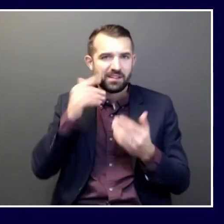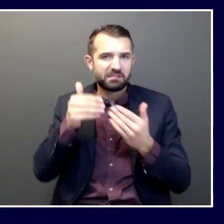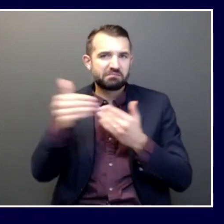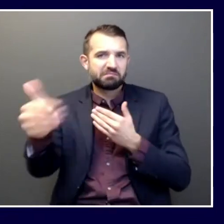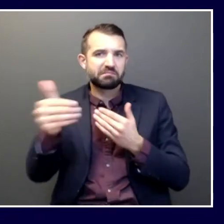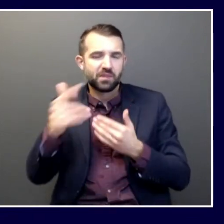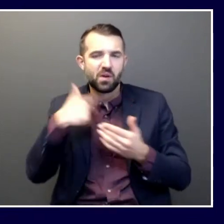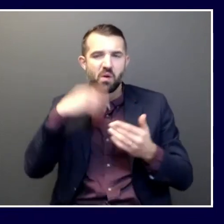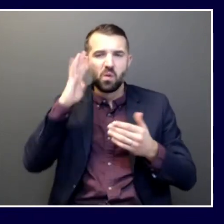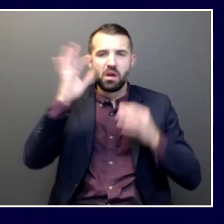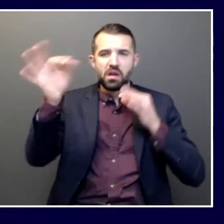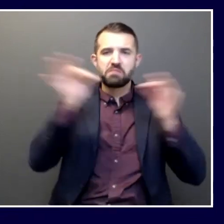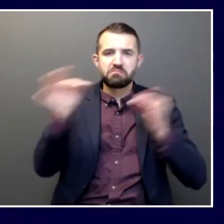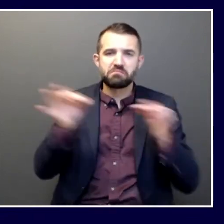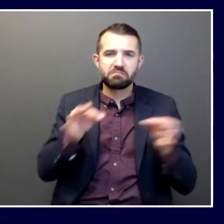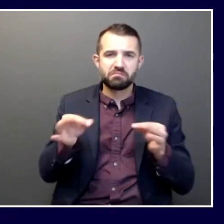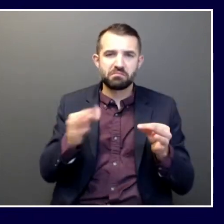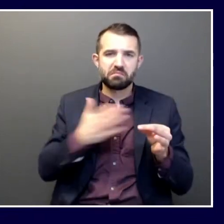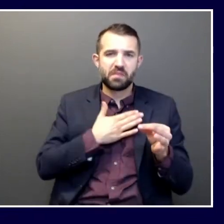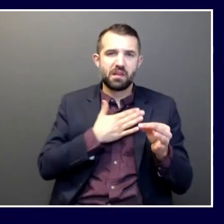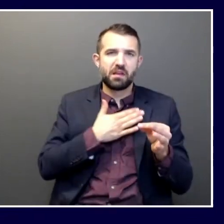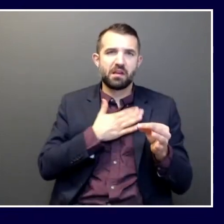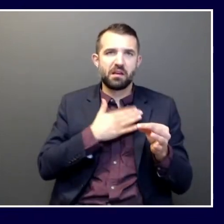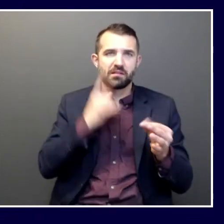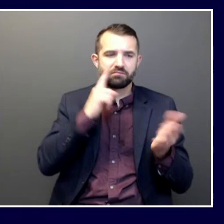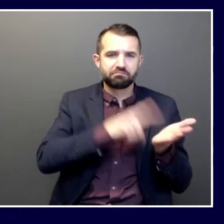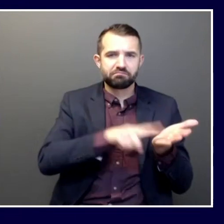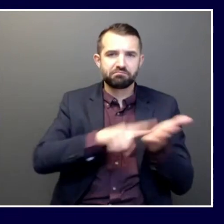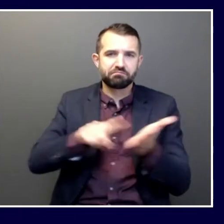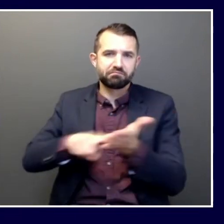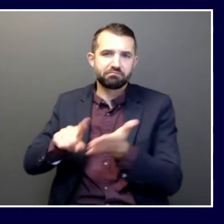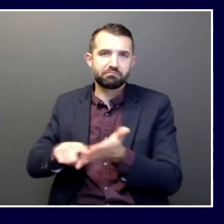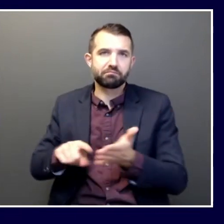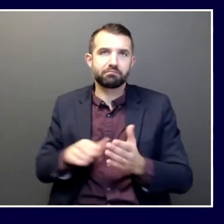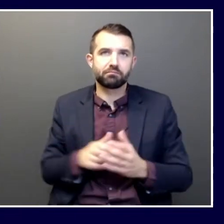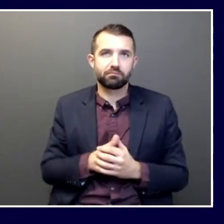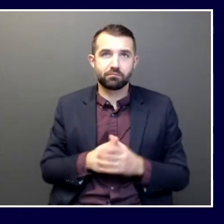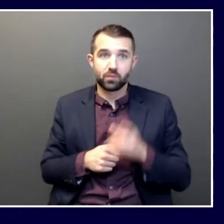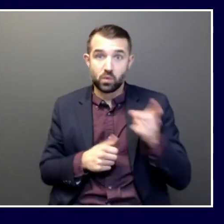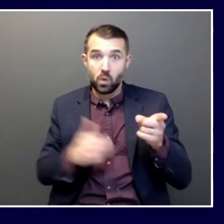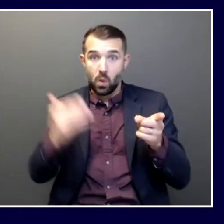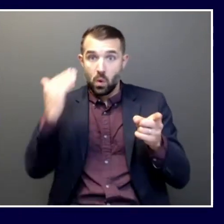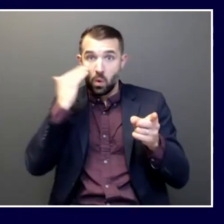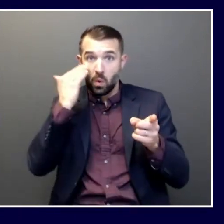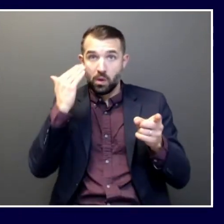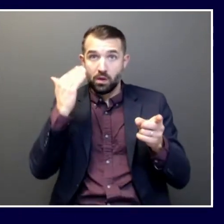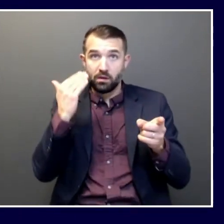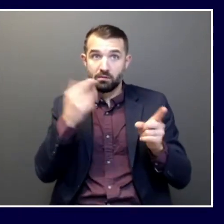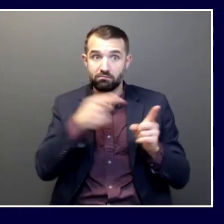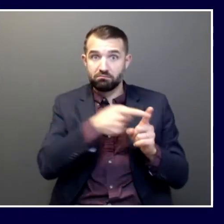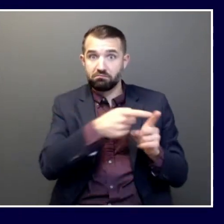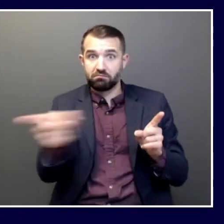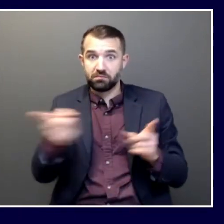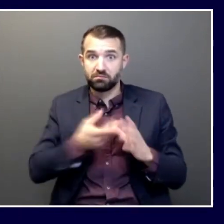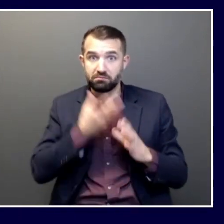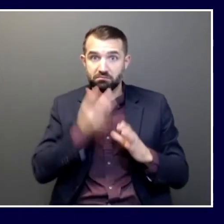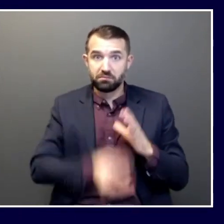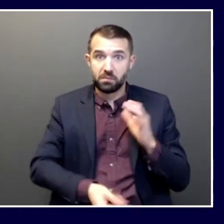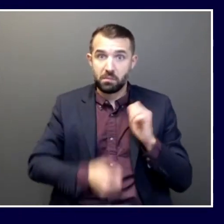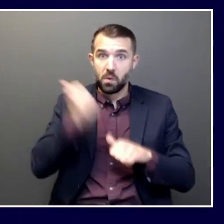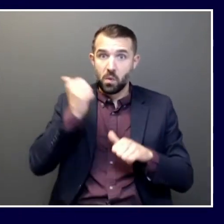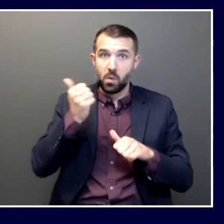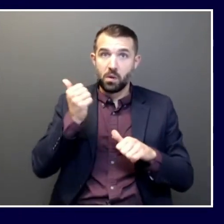do you have any indication now about their vaccine status? Like, could you say like most are